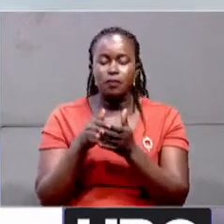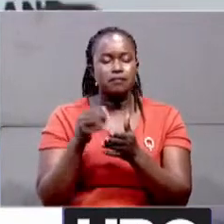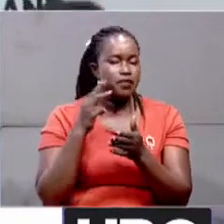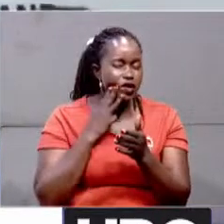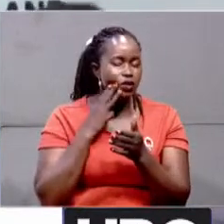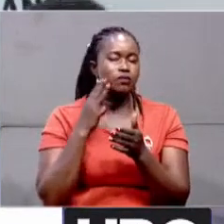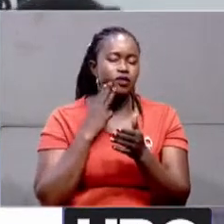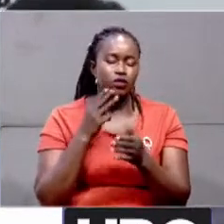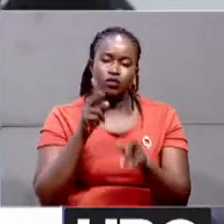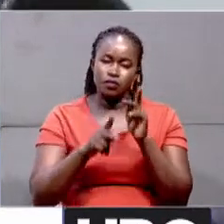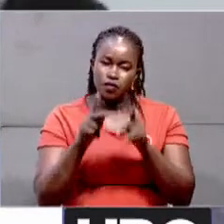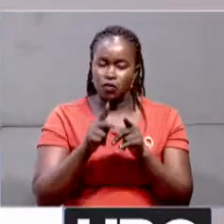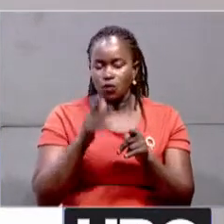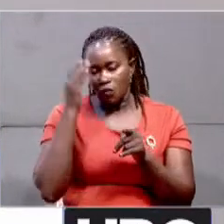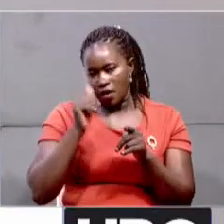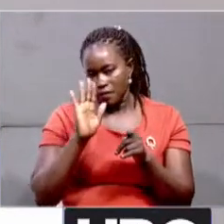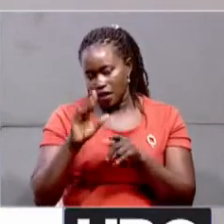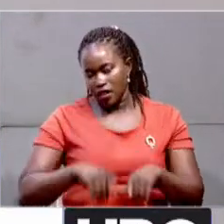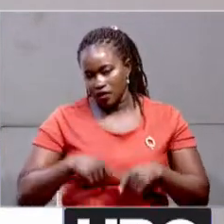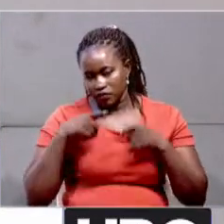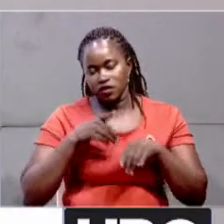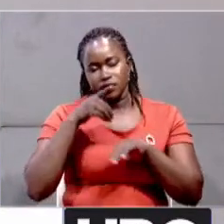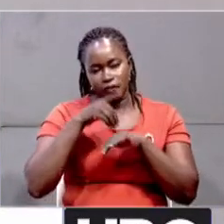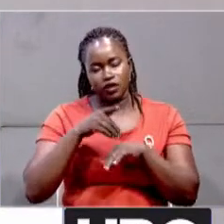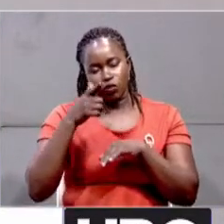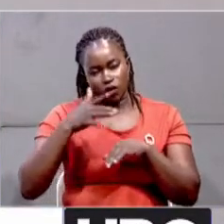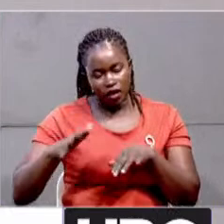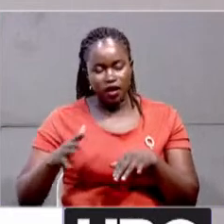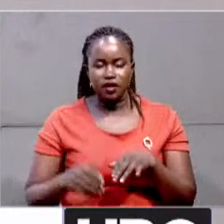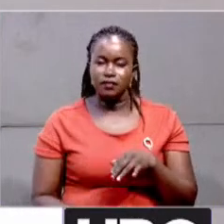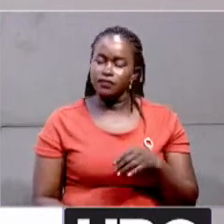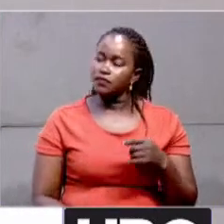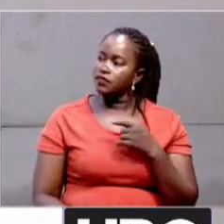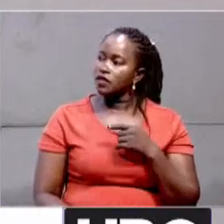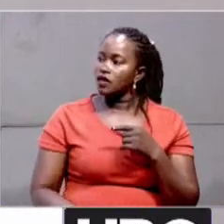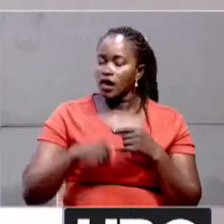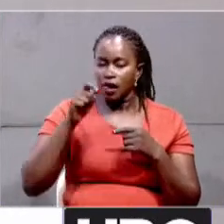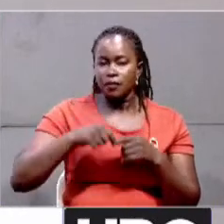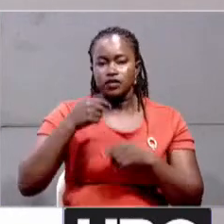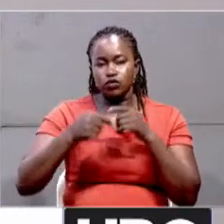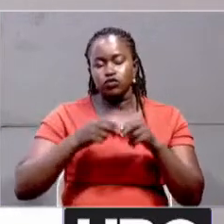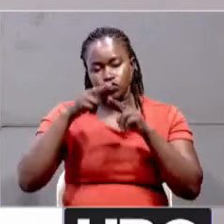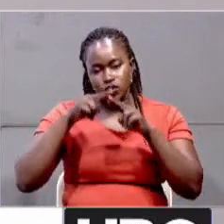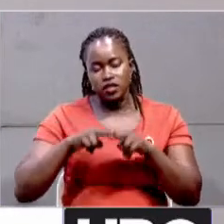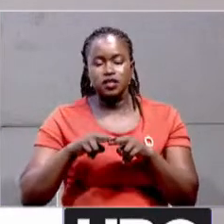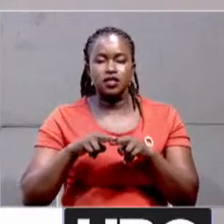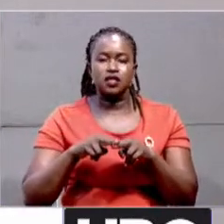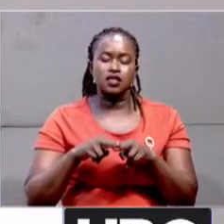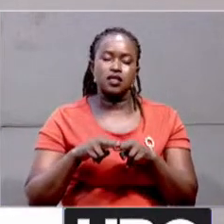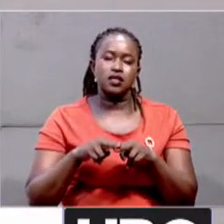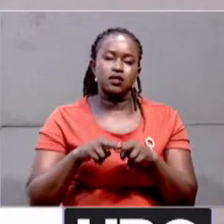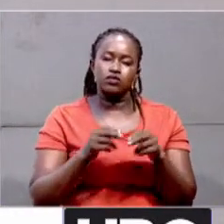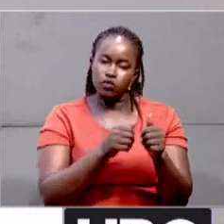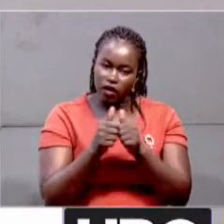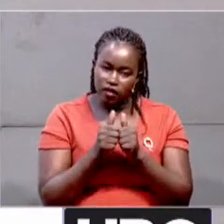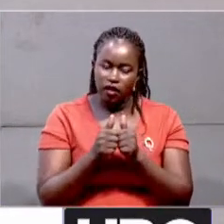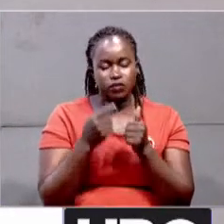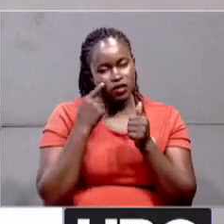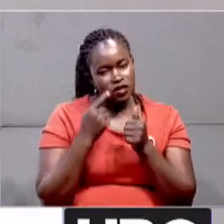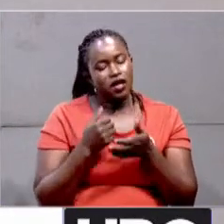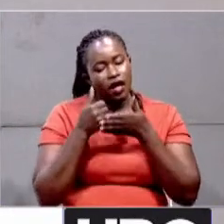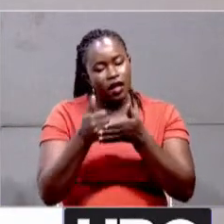livelihood depend on the lake. We should be able to look into them and see how we can help our